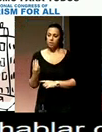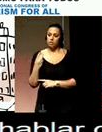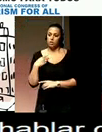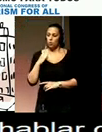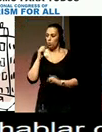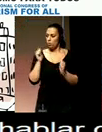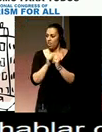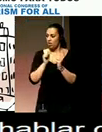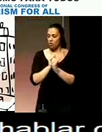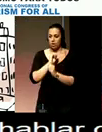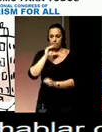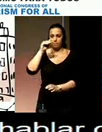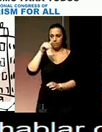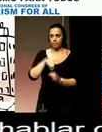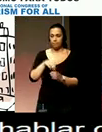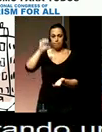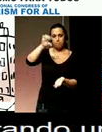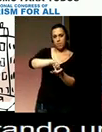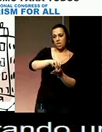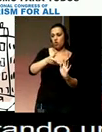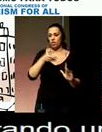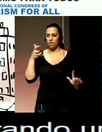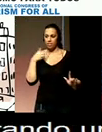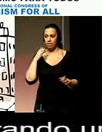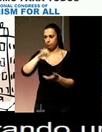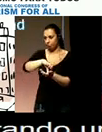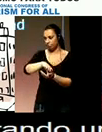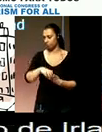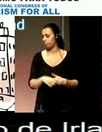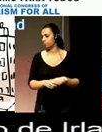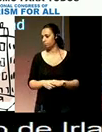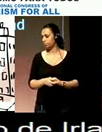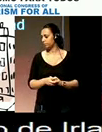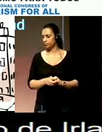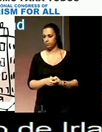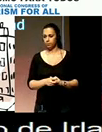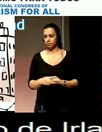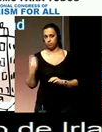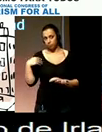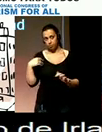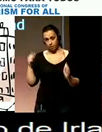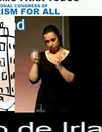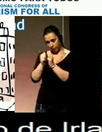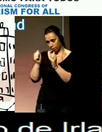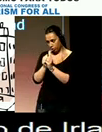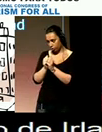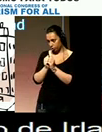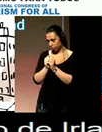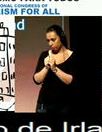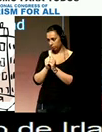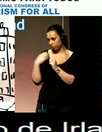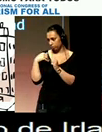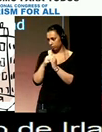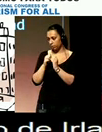called Skellig Vichel in Irish, or the Skelligs in English. This rock was a monastic